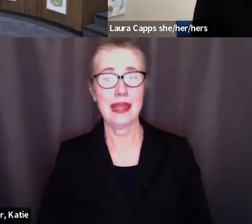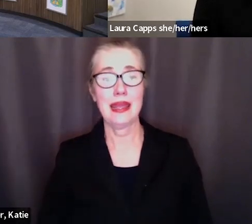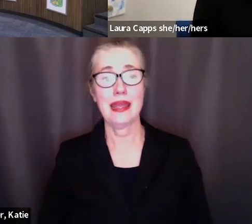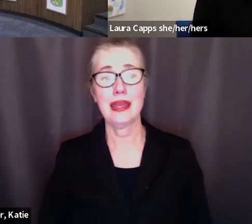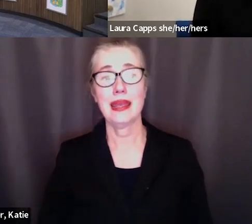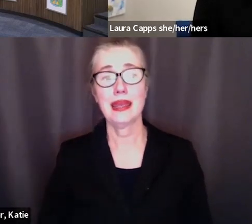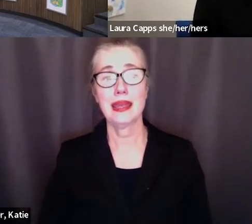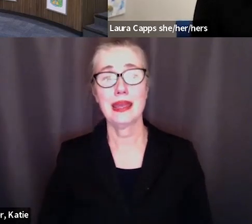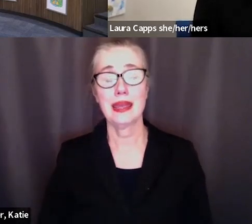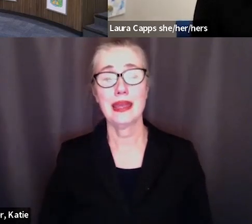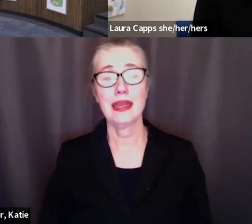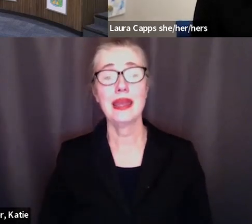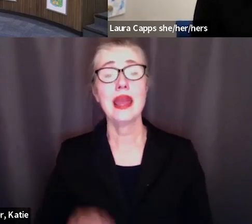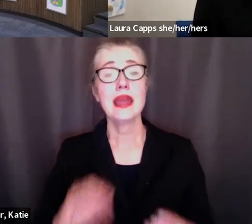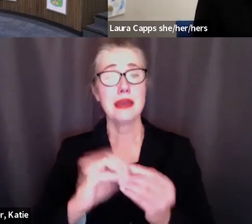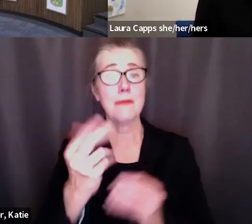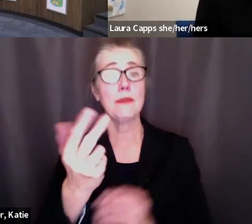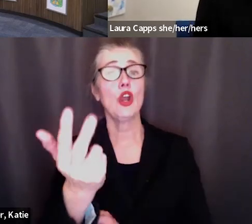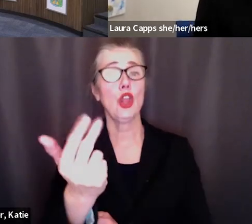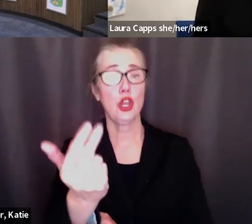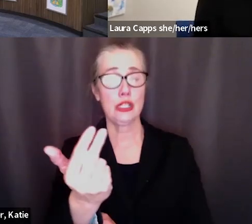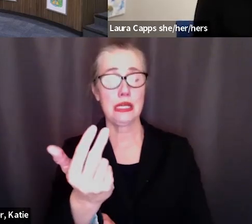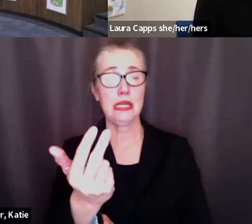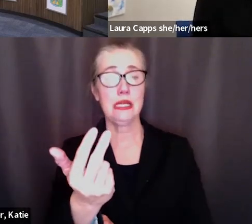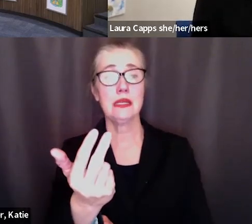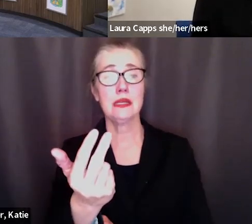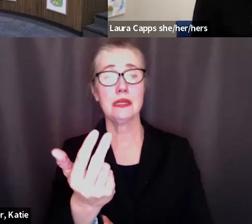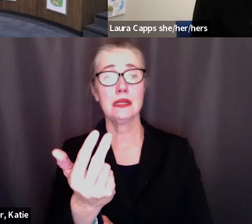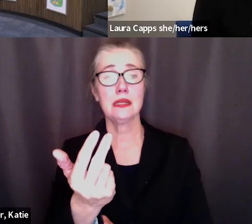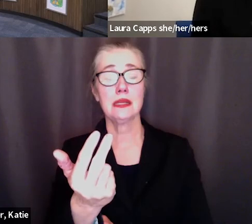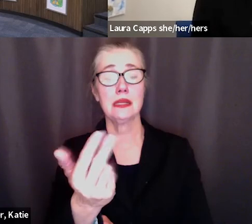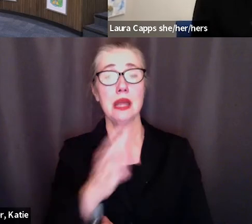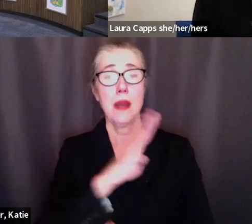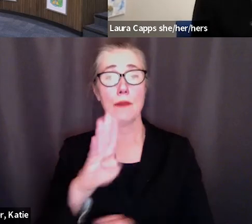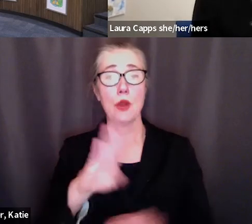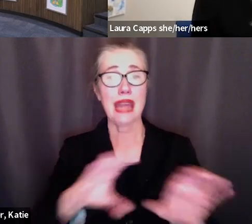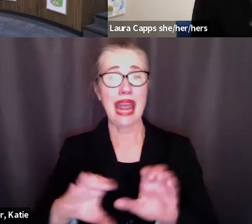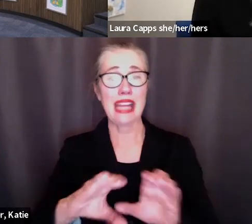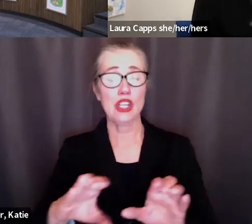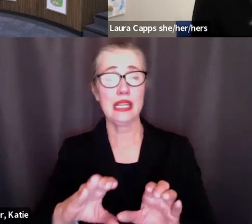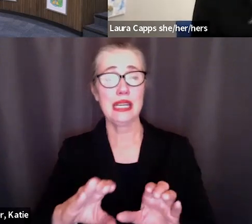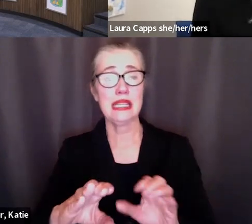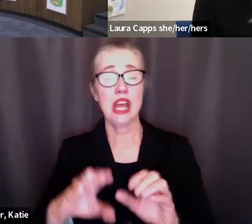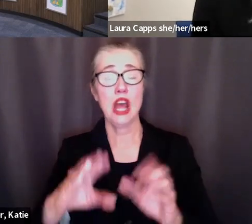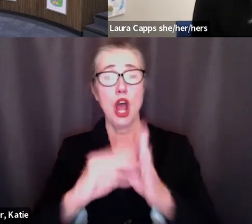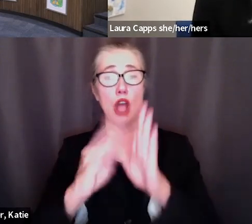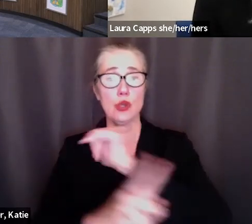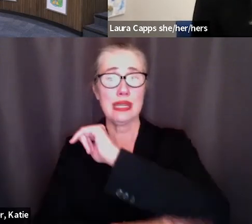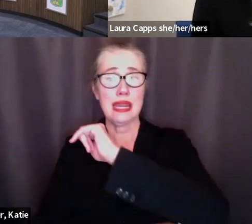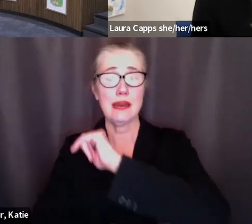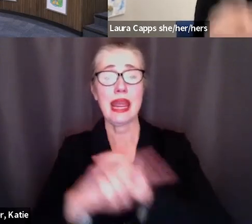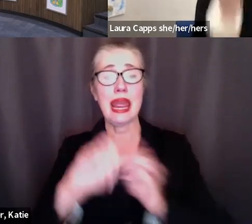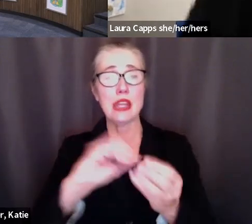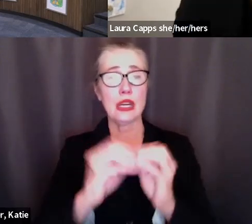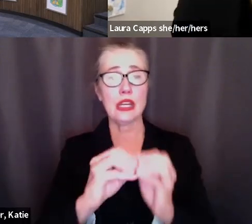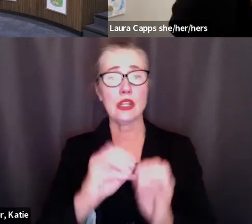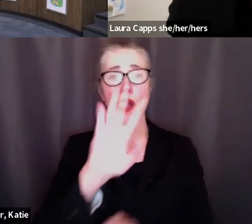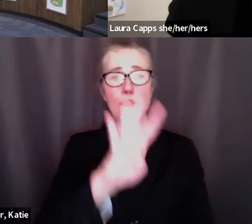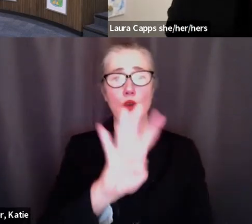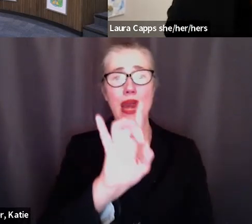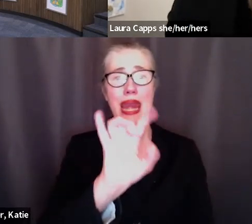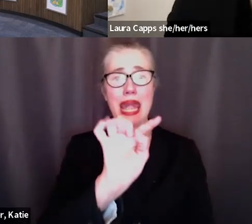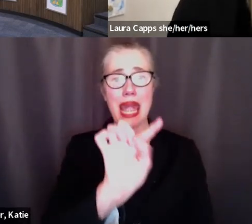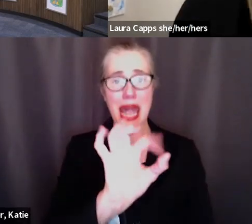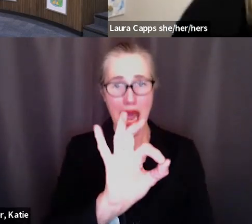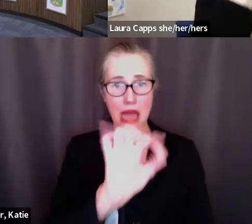okay number 13 board action on student discipline education code 48918 case number